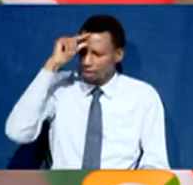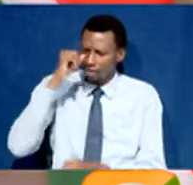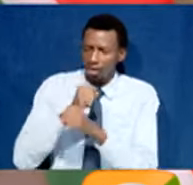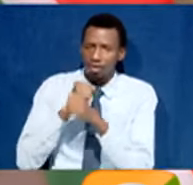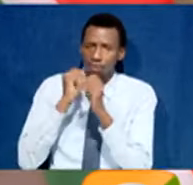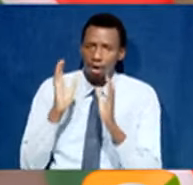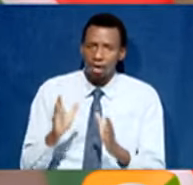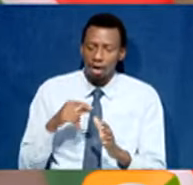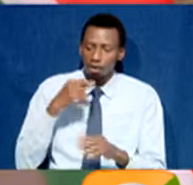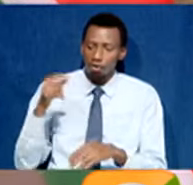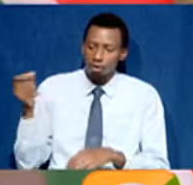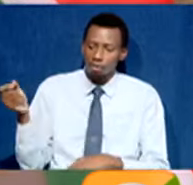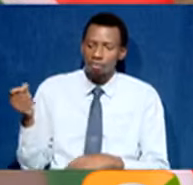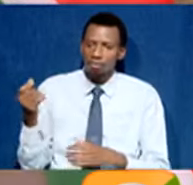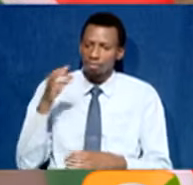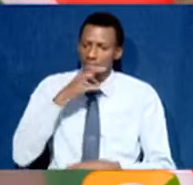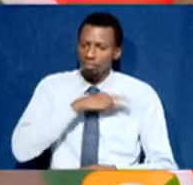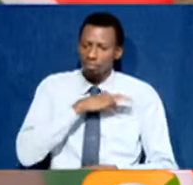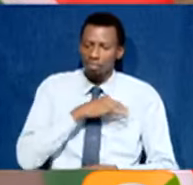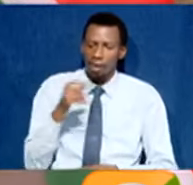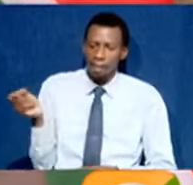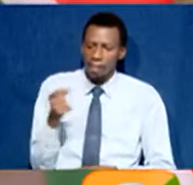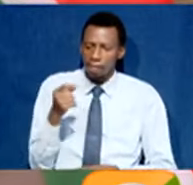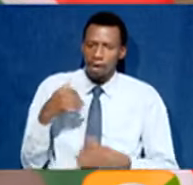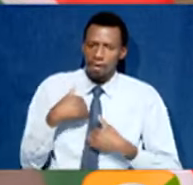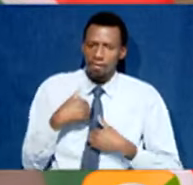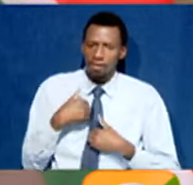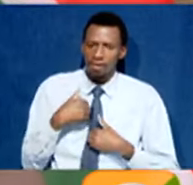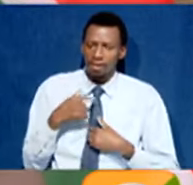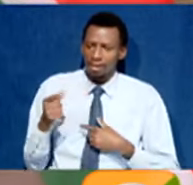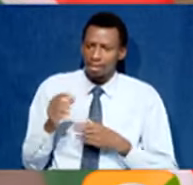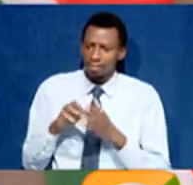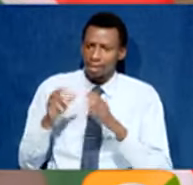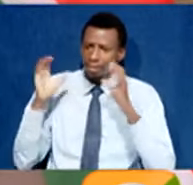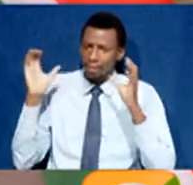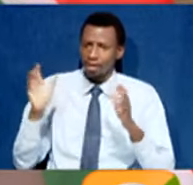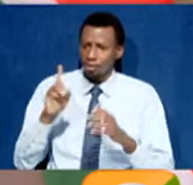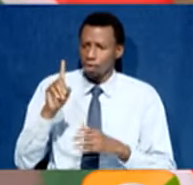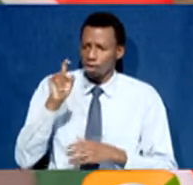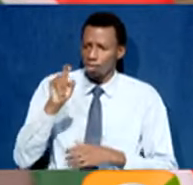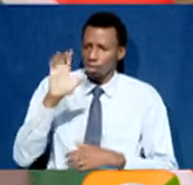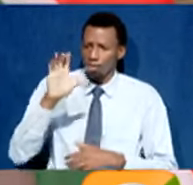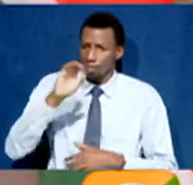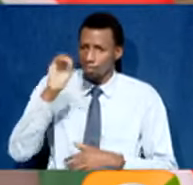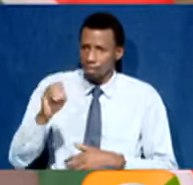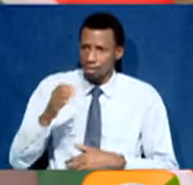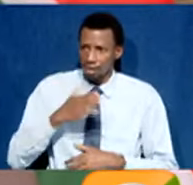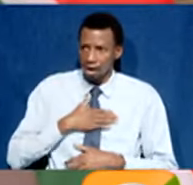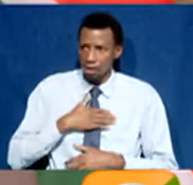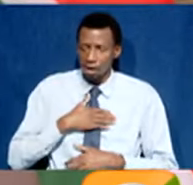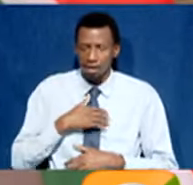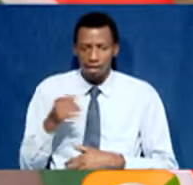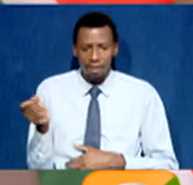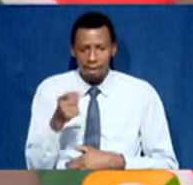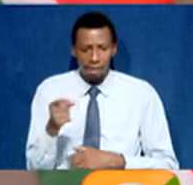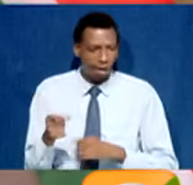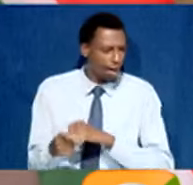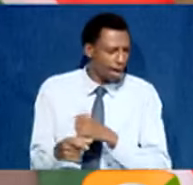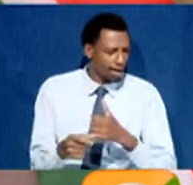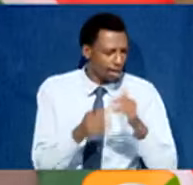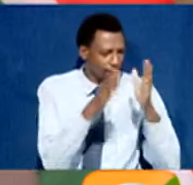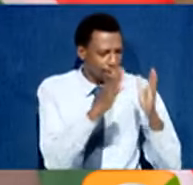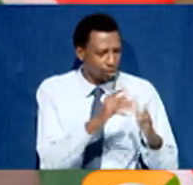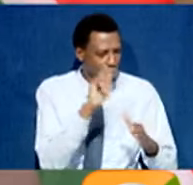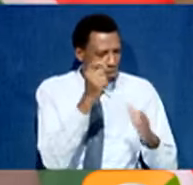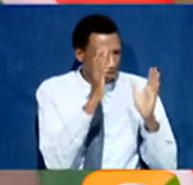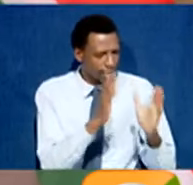who earn a salary to give 1.5% of our salary so that somebody else, another Kenyan, who is